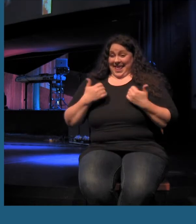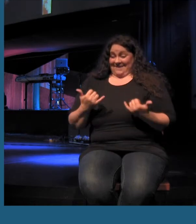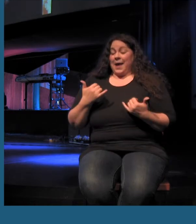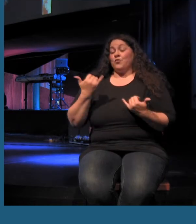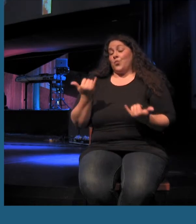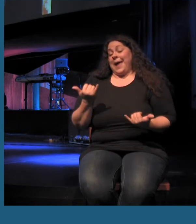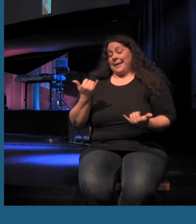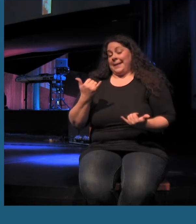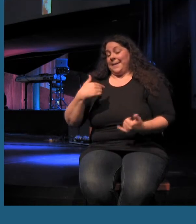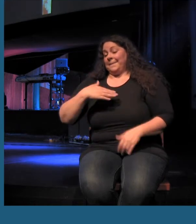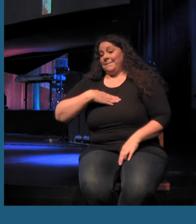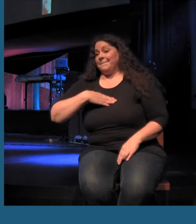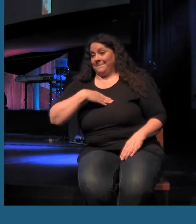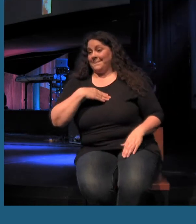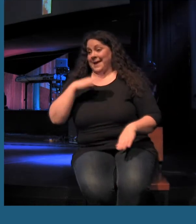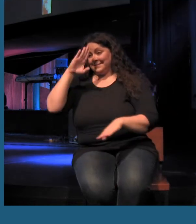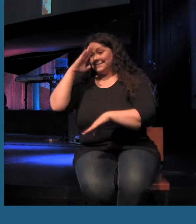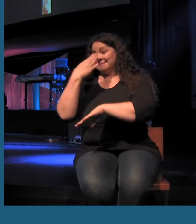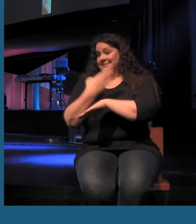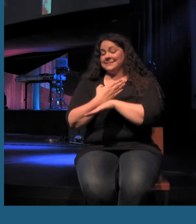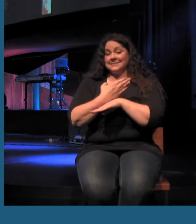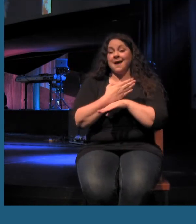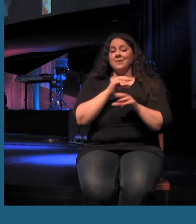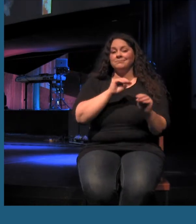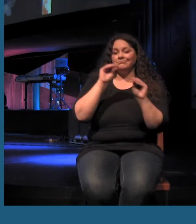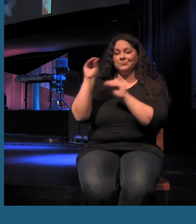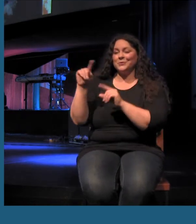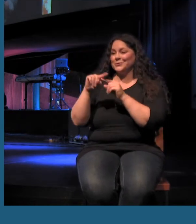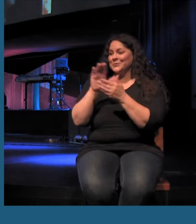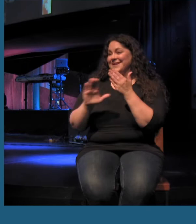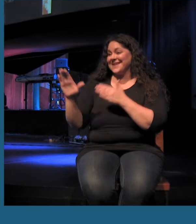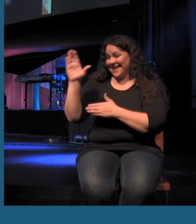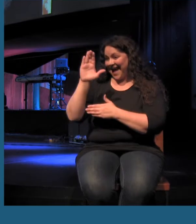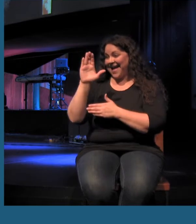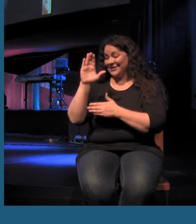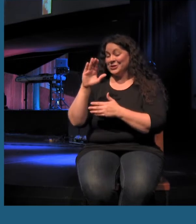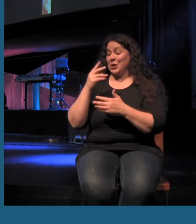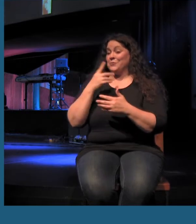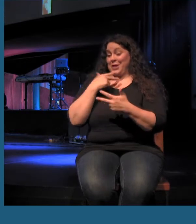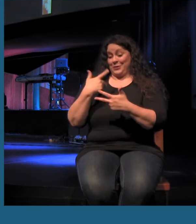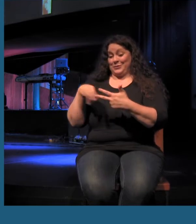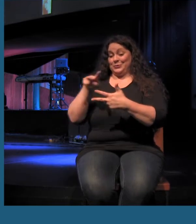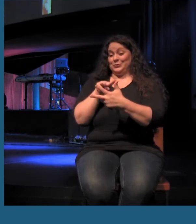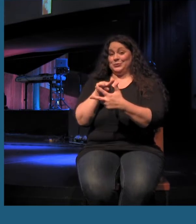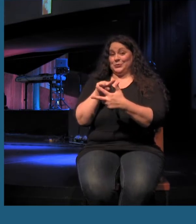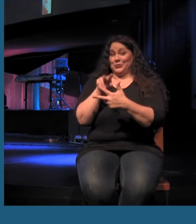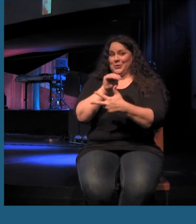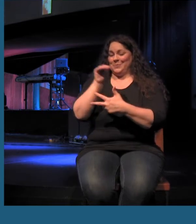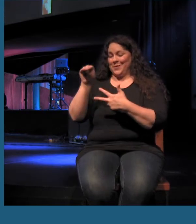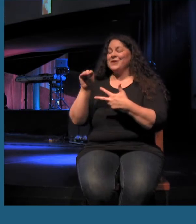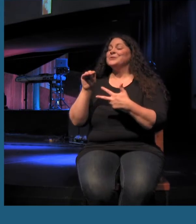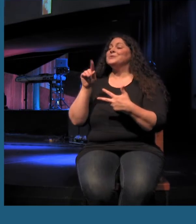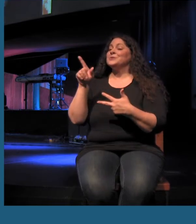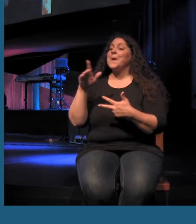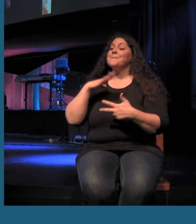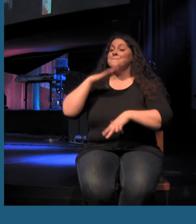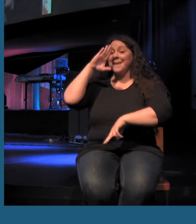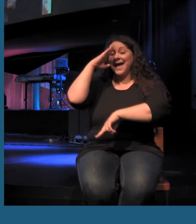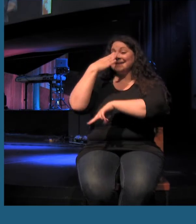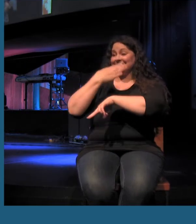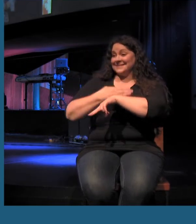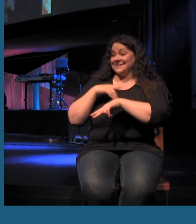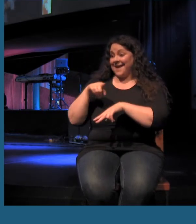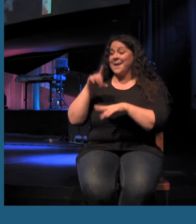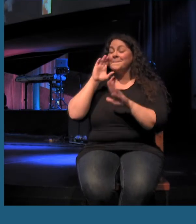we're in the process of moving our two older kids down to college. And a couple weeks ago, Kelly had this picture of Ethan from